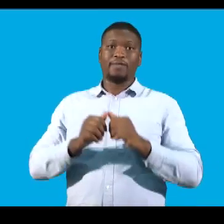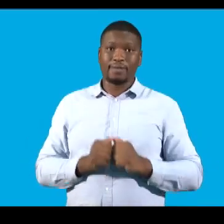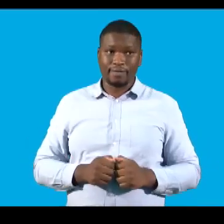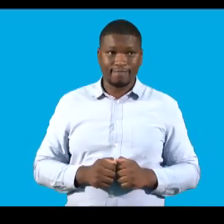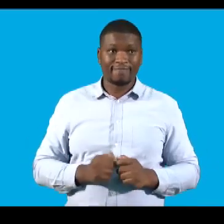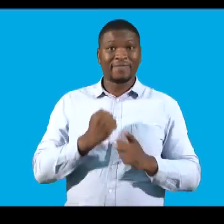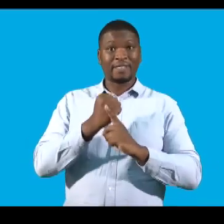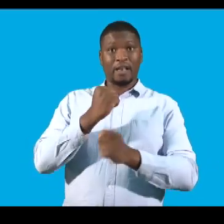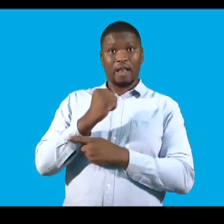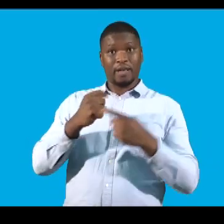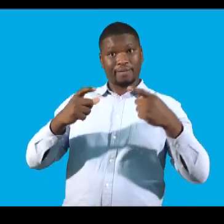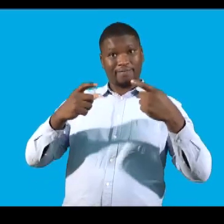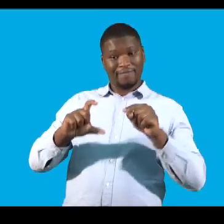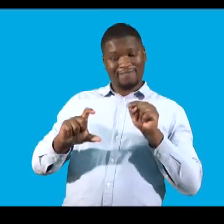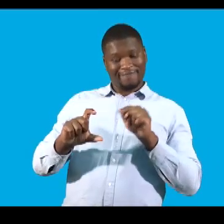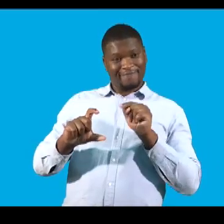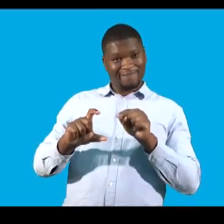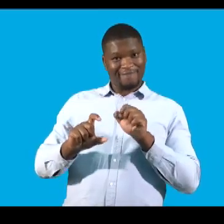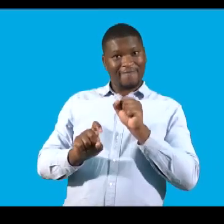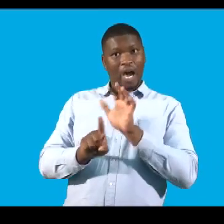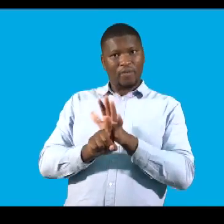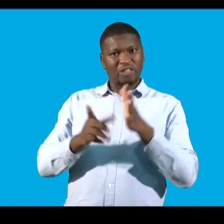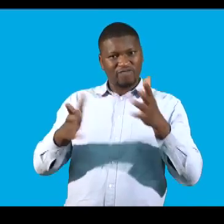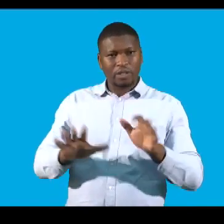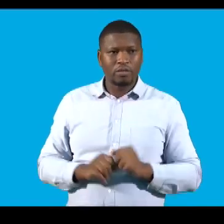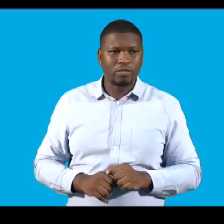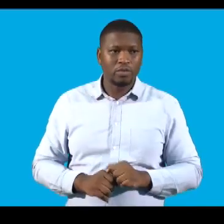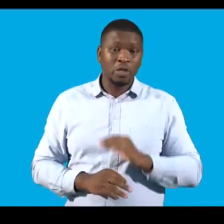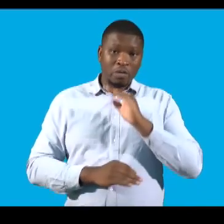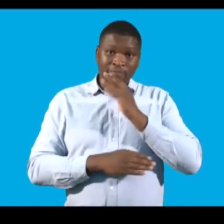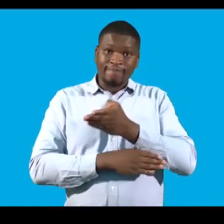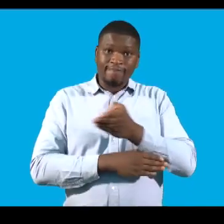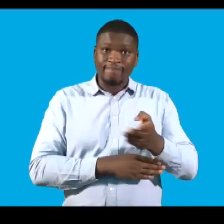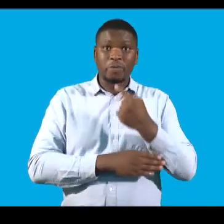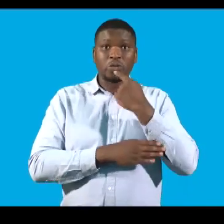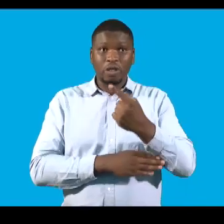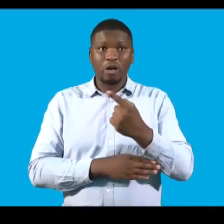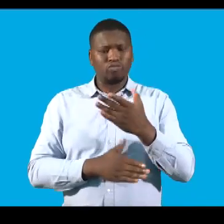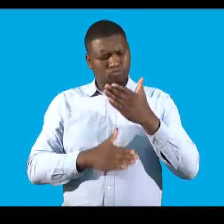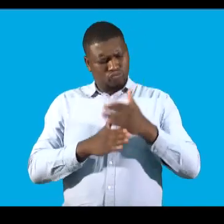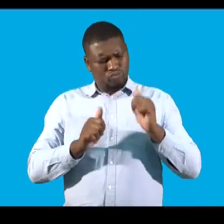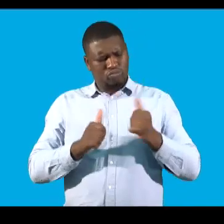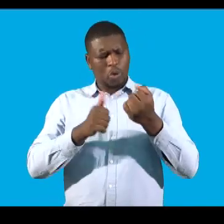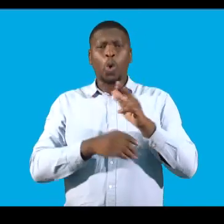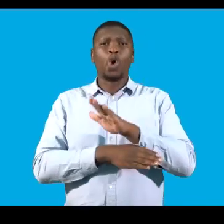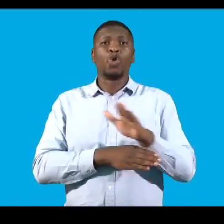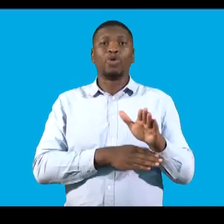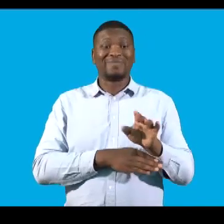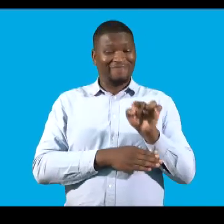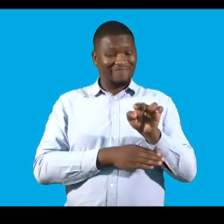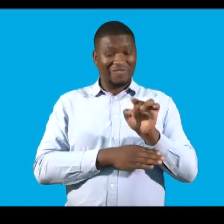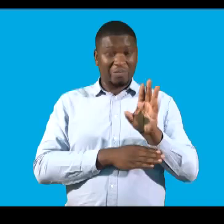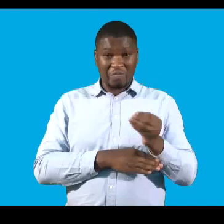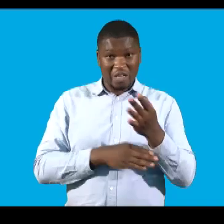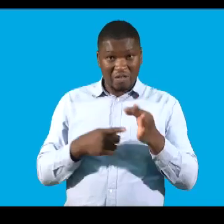The last stanza is effective. So here we are saying whether it's effective or not, but that will not